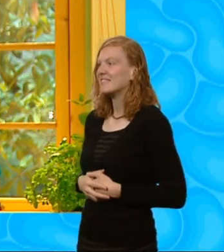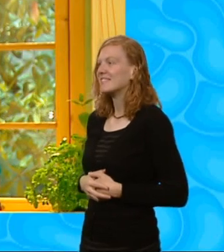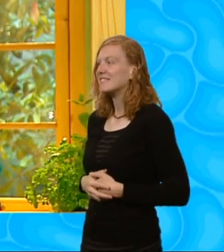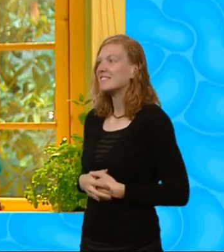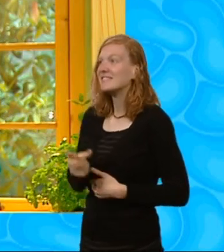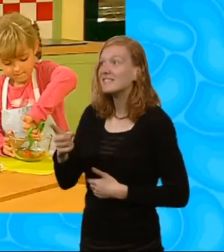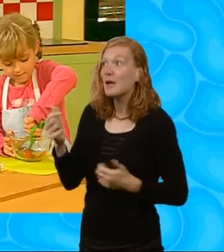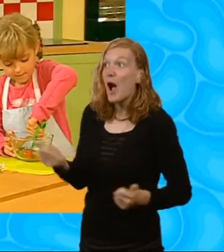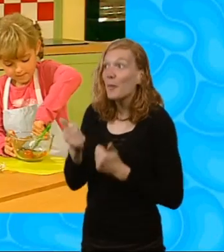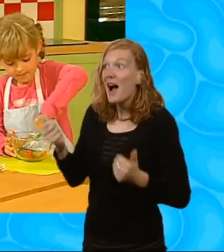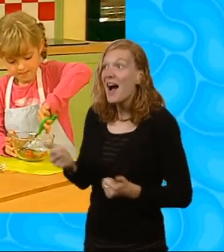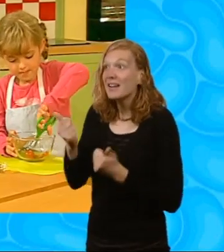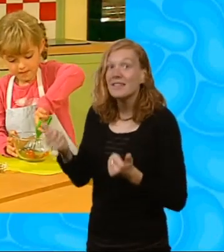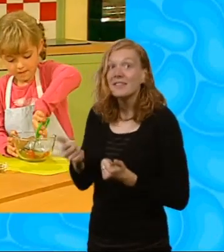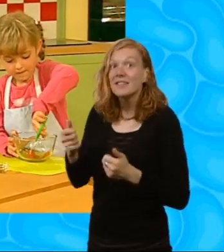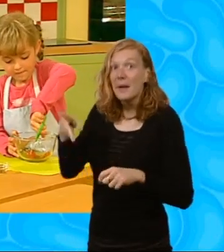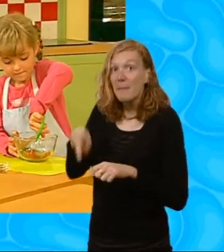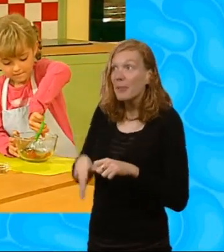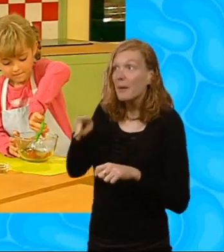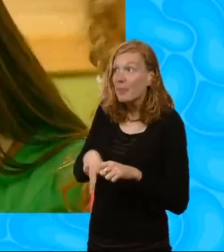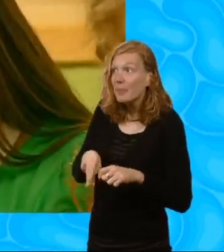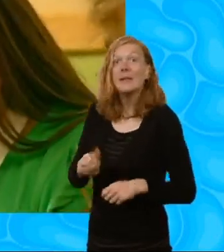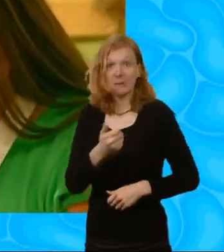James, how are you doing with your snipping? Good.